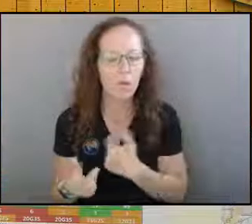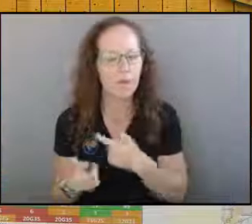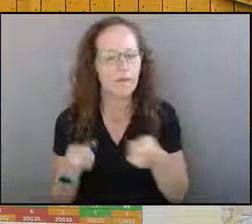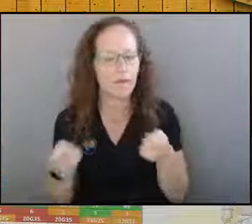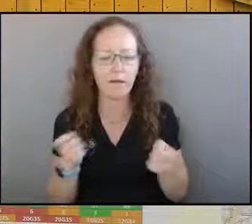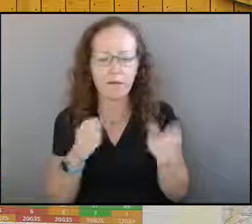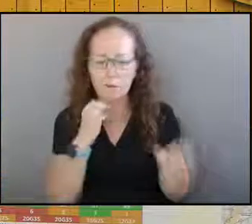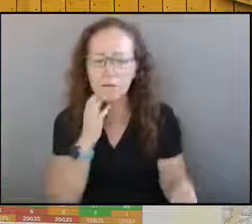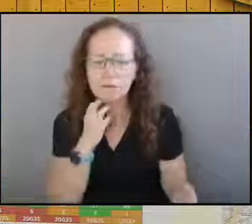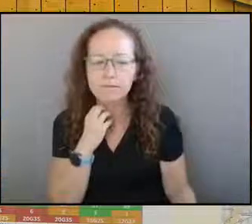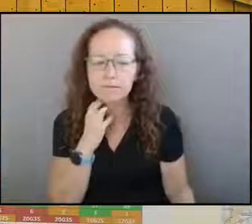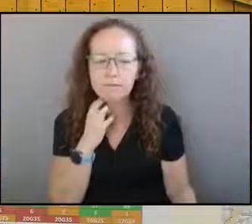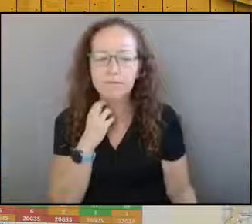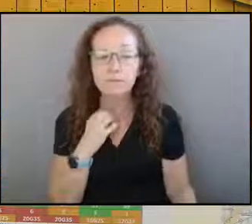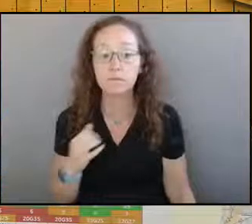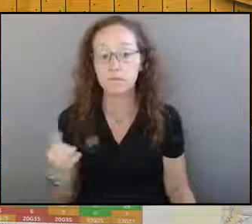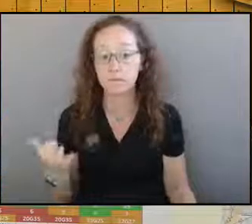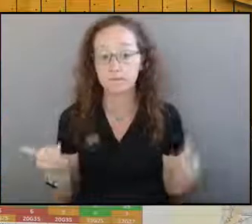At that being said,